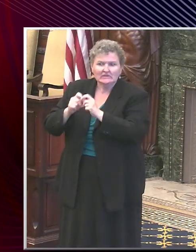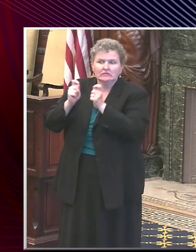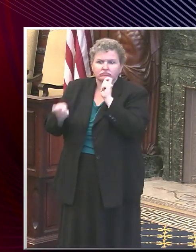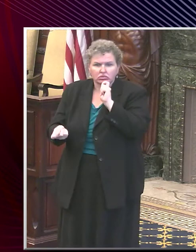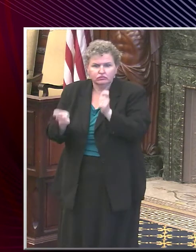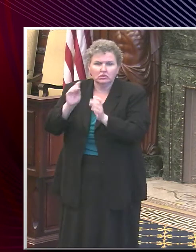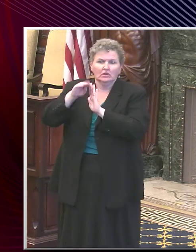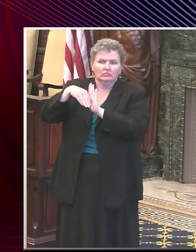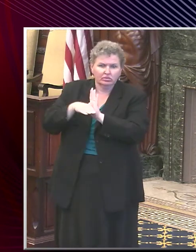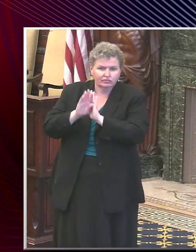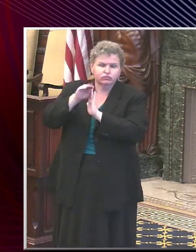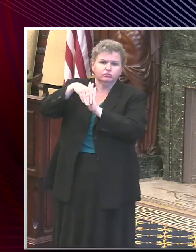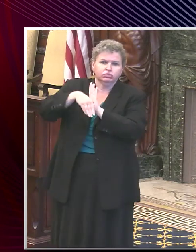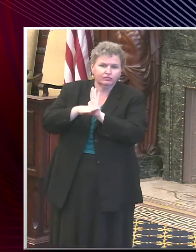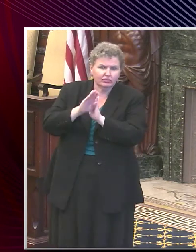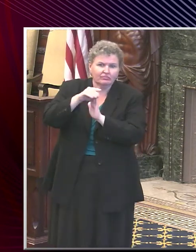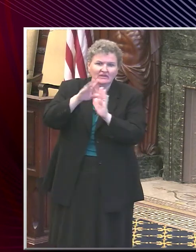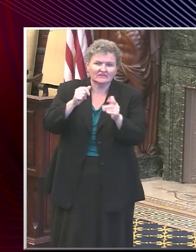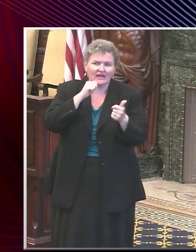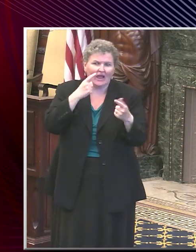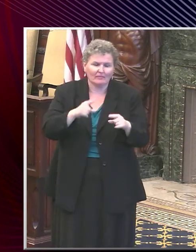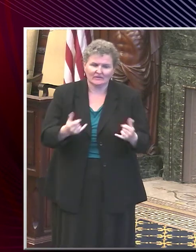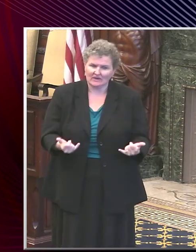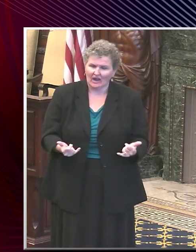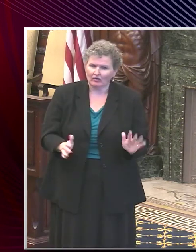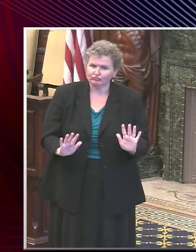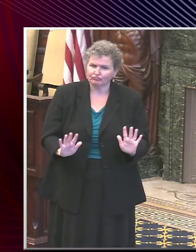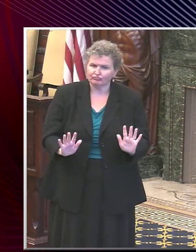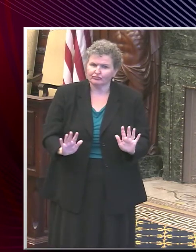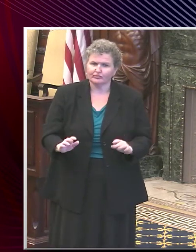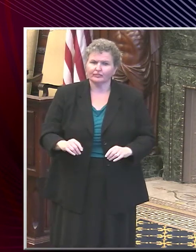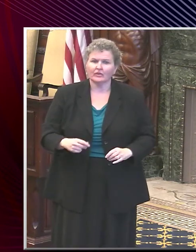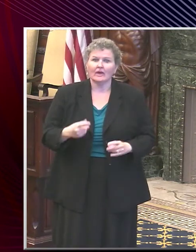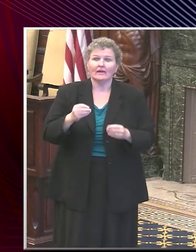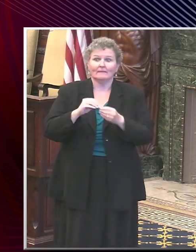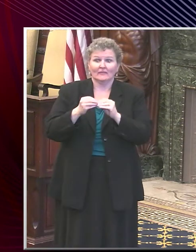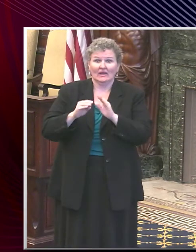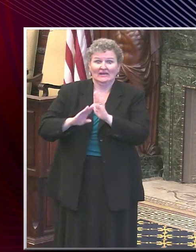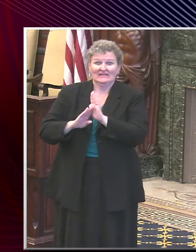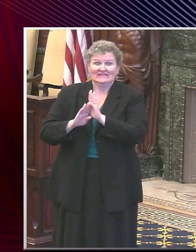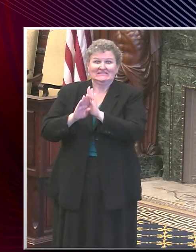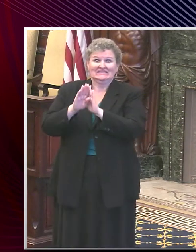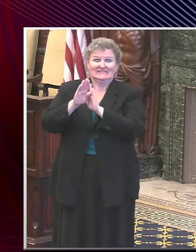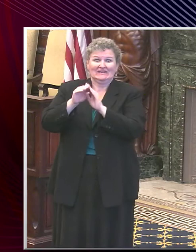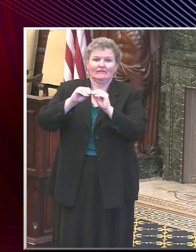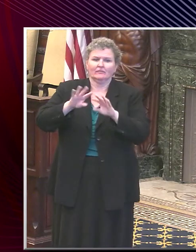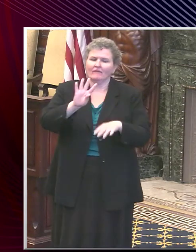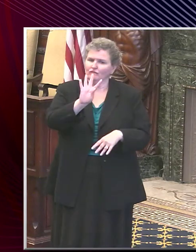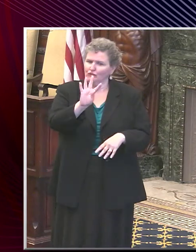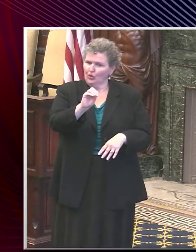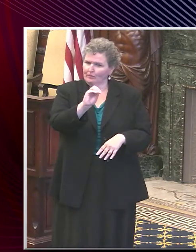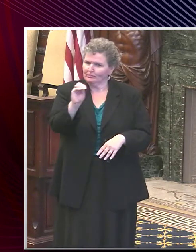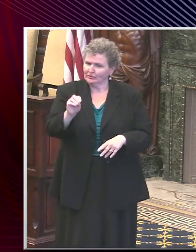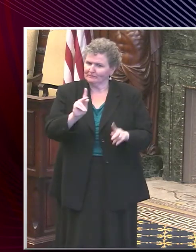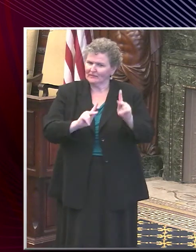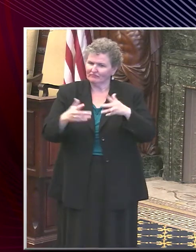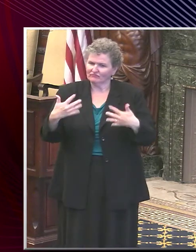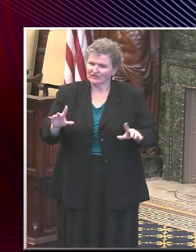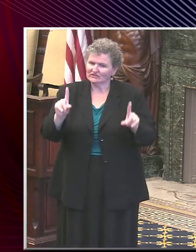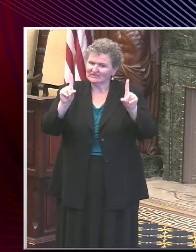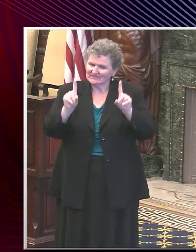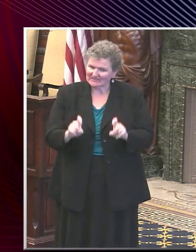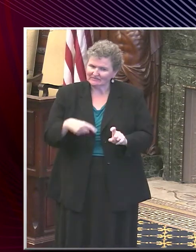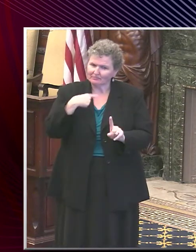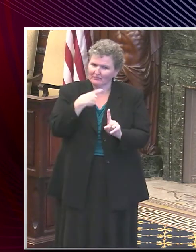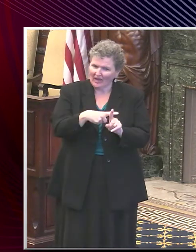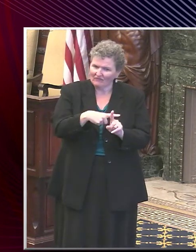in weeks right now. And that rise is quite dangerous. At the peak of our epidemic, also 40% of the people we were testing were positive, and now